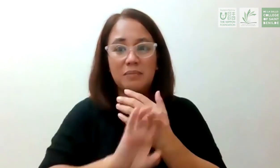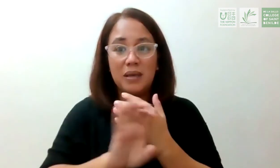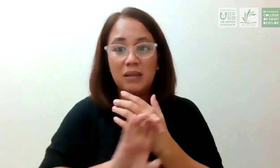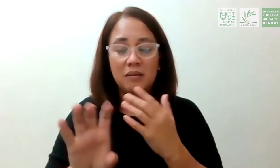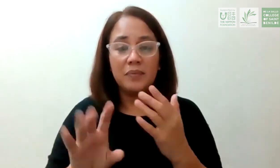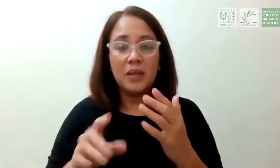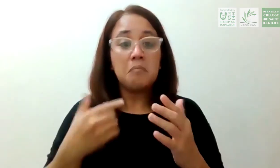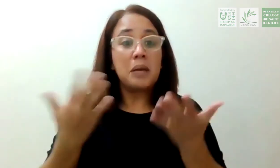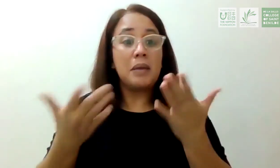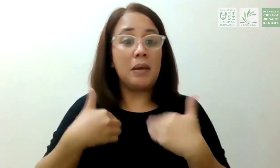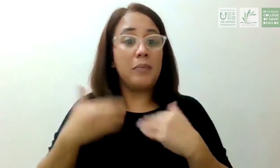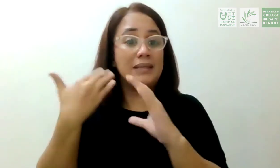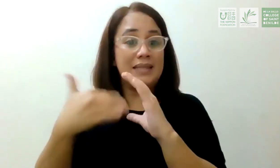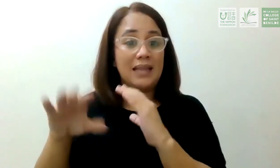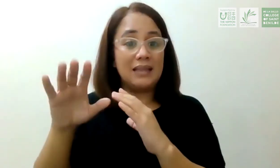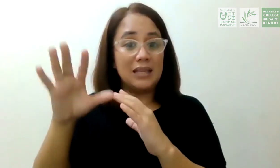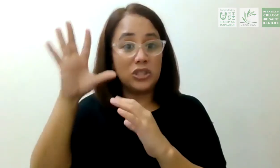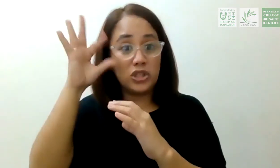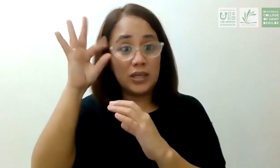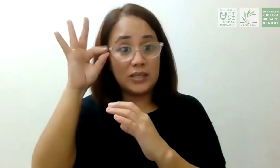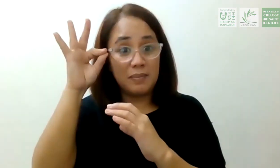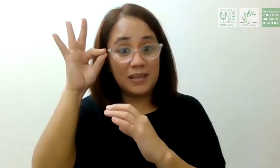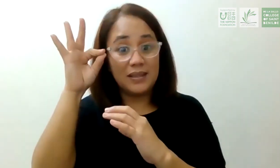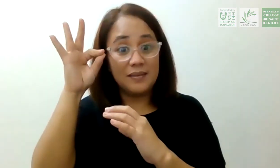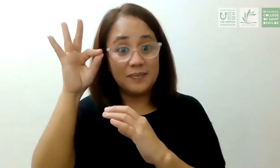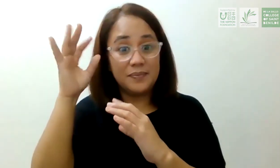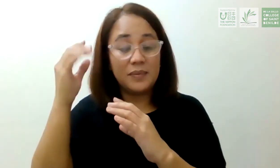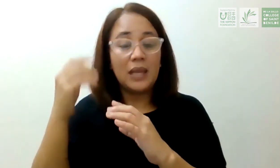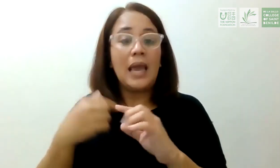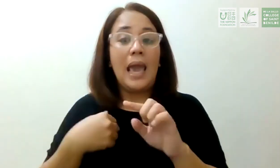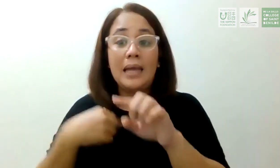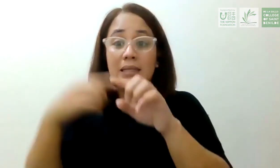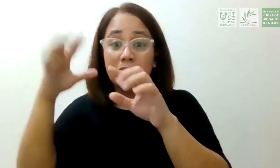Jasmine, and then you can send to everyone else.